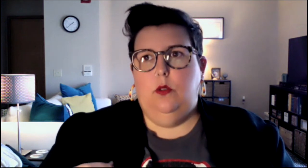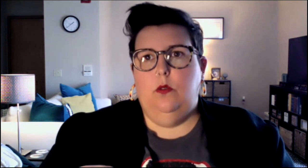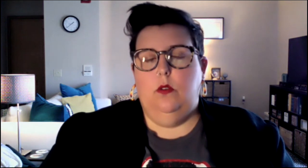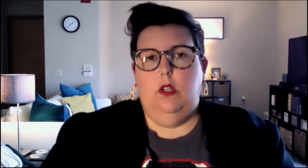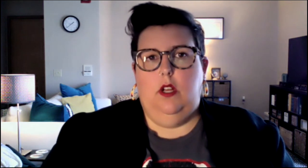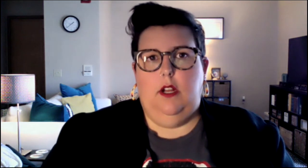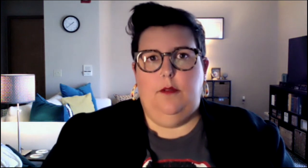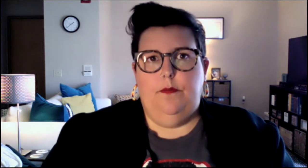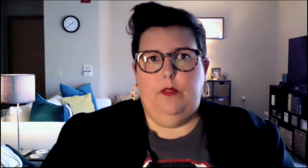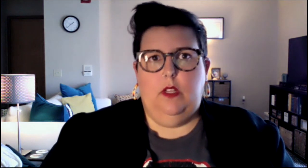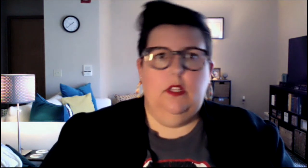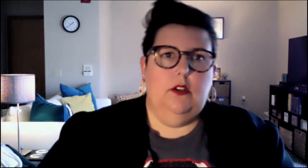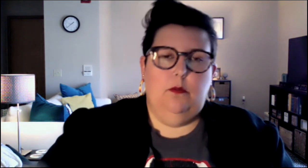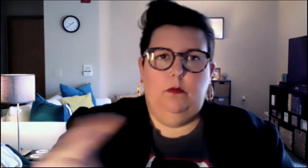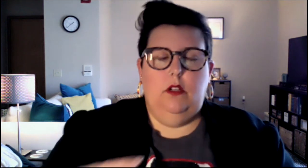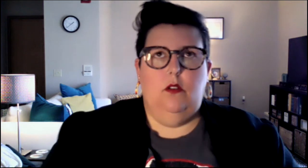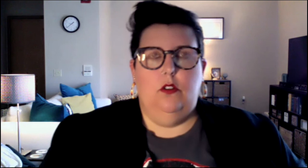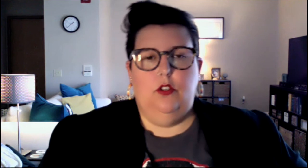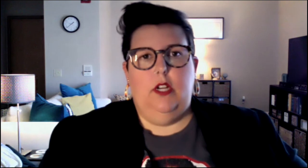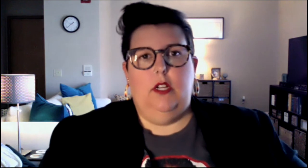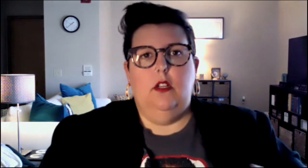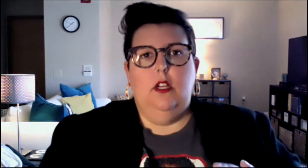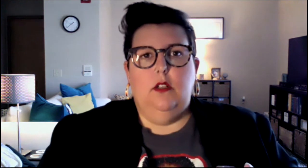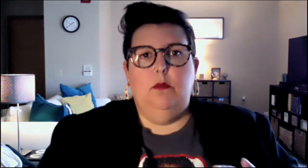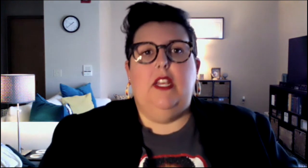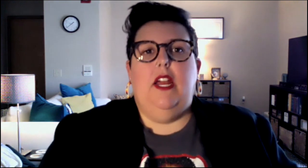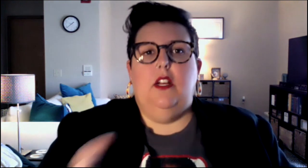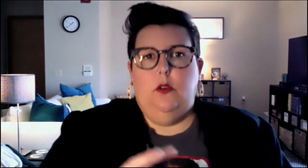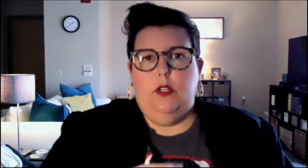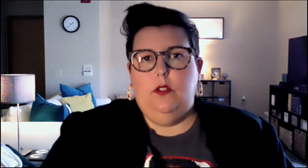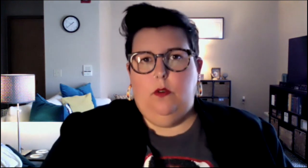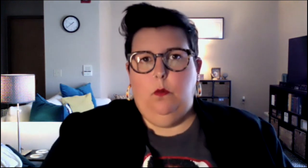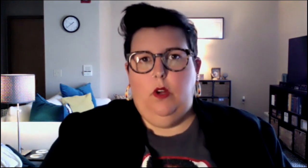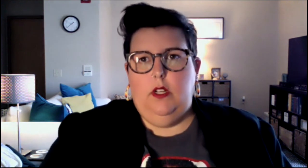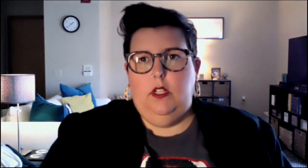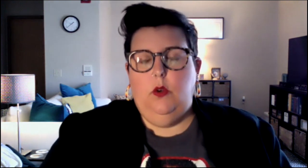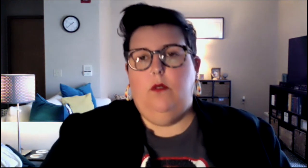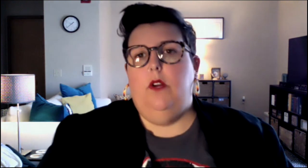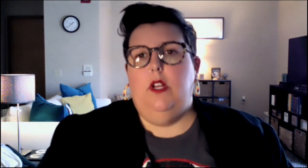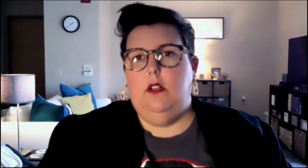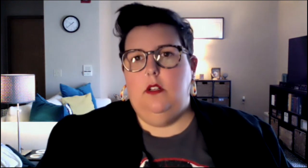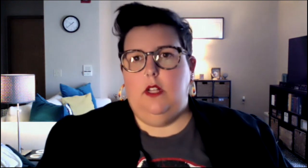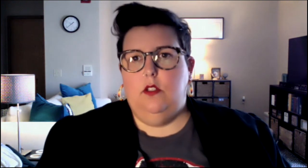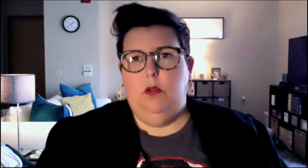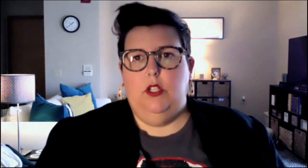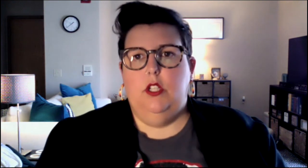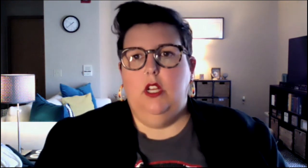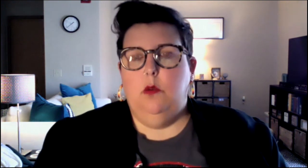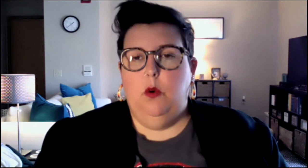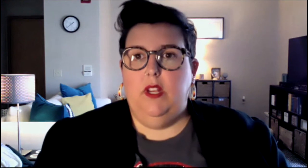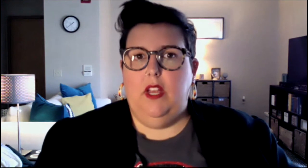to clear up, you know, or try to make categories from what you have written, not so